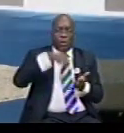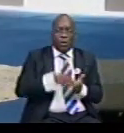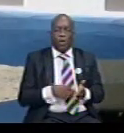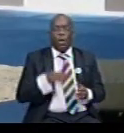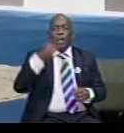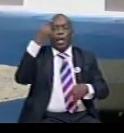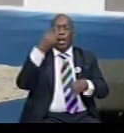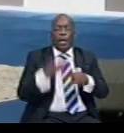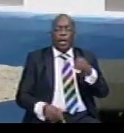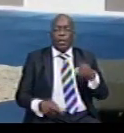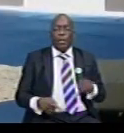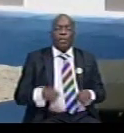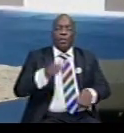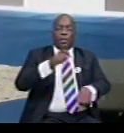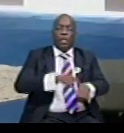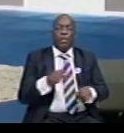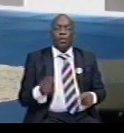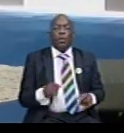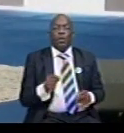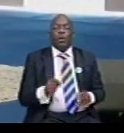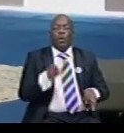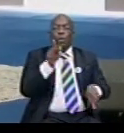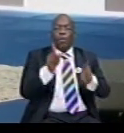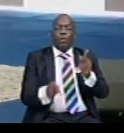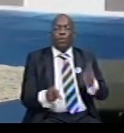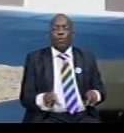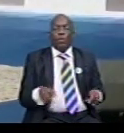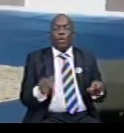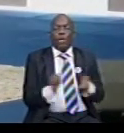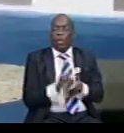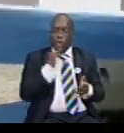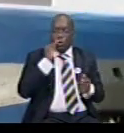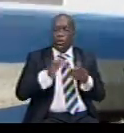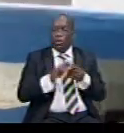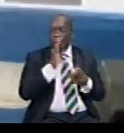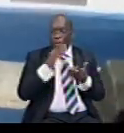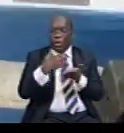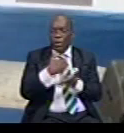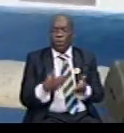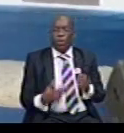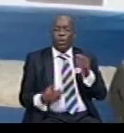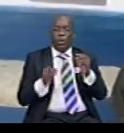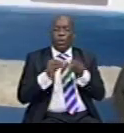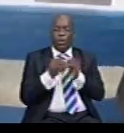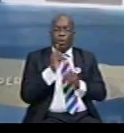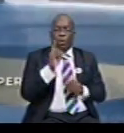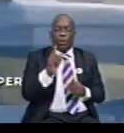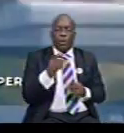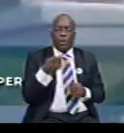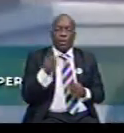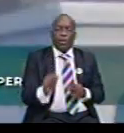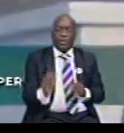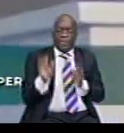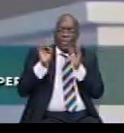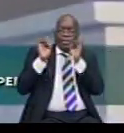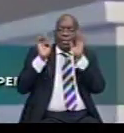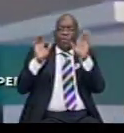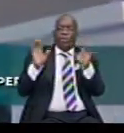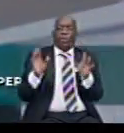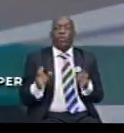people to be harvested. Number one, the dreadful pursuits of the